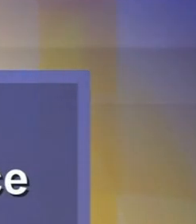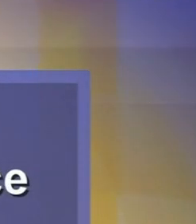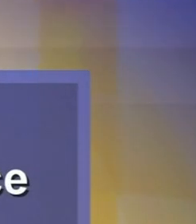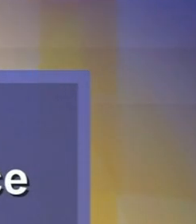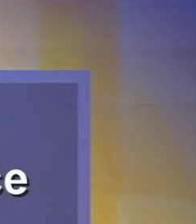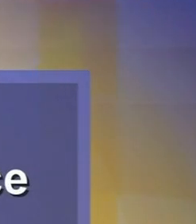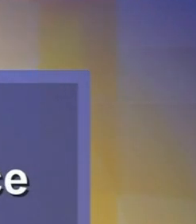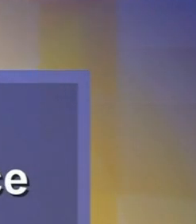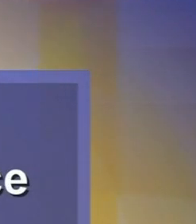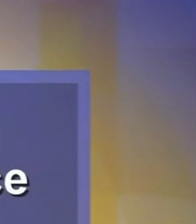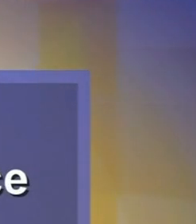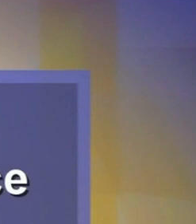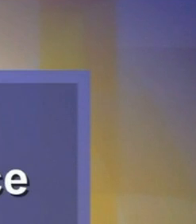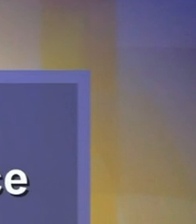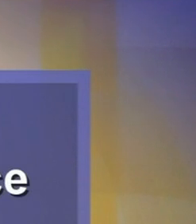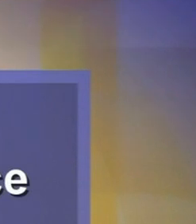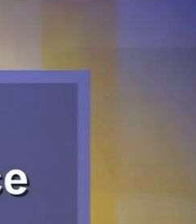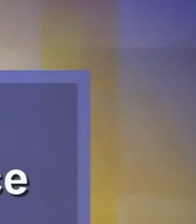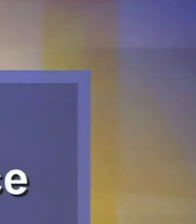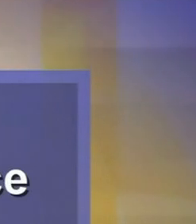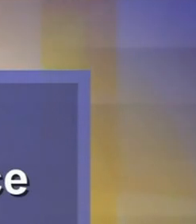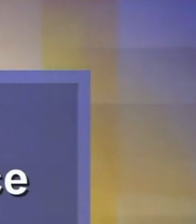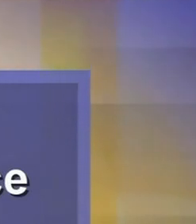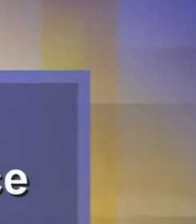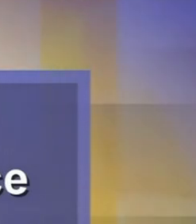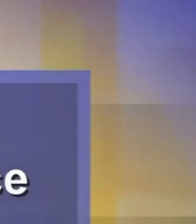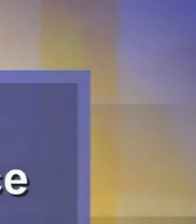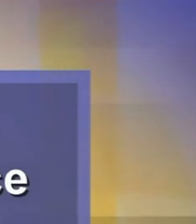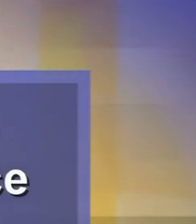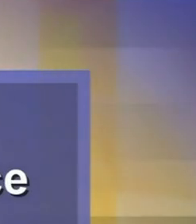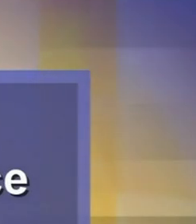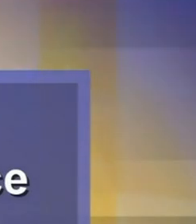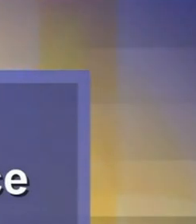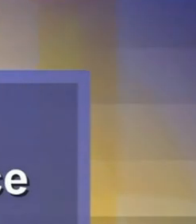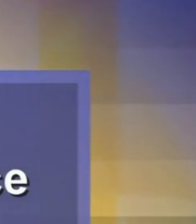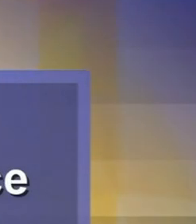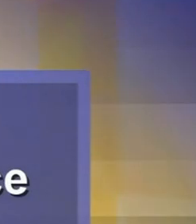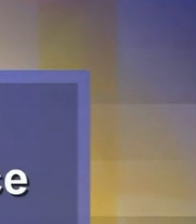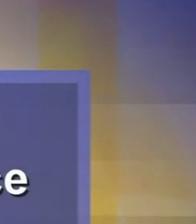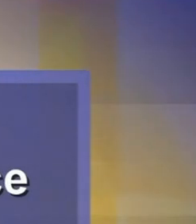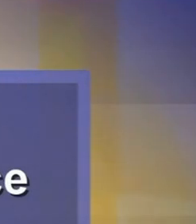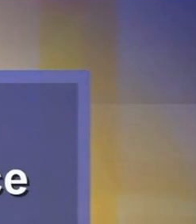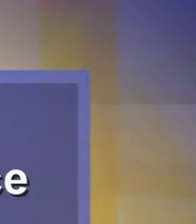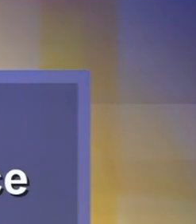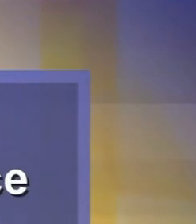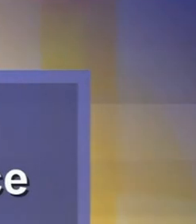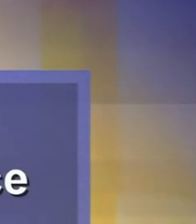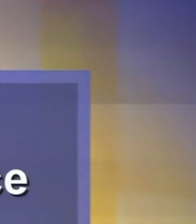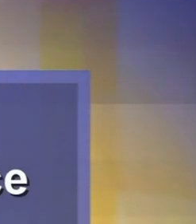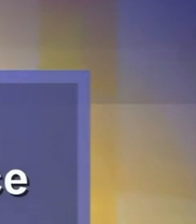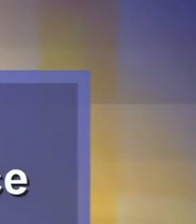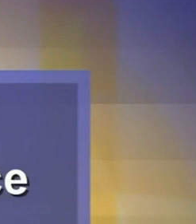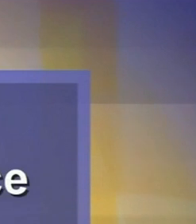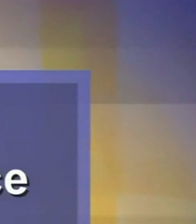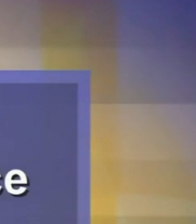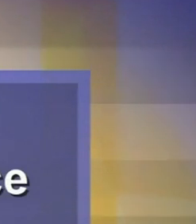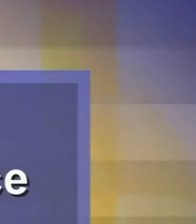They announced that they're closing the plant. They didn't say coronavirus, but I think a lot of times things that are on the